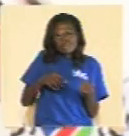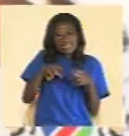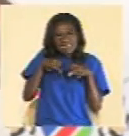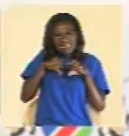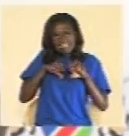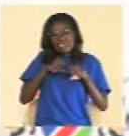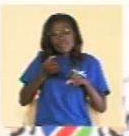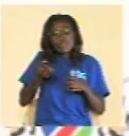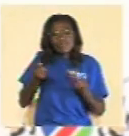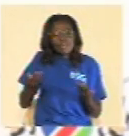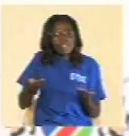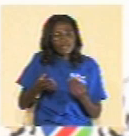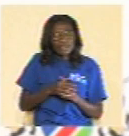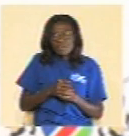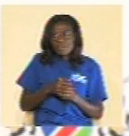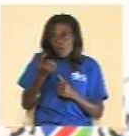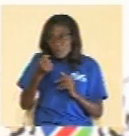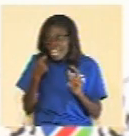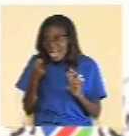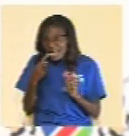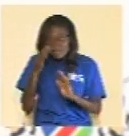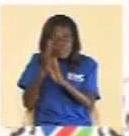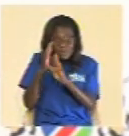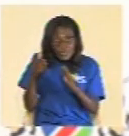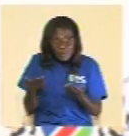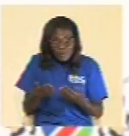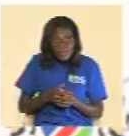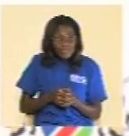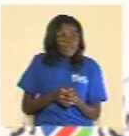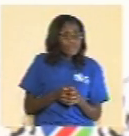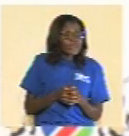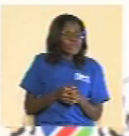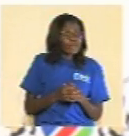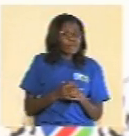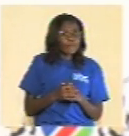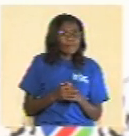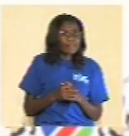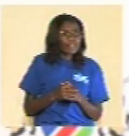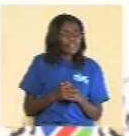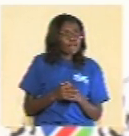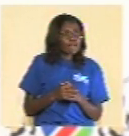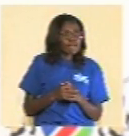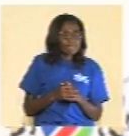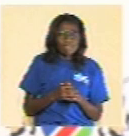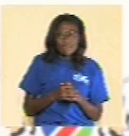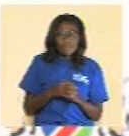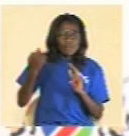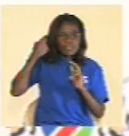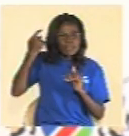services available for those who have started taking their leprosy medication? How is the ministry assisting